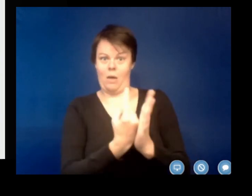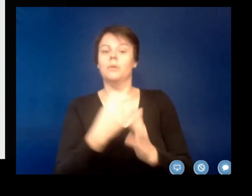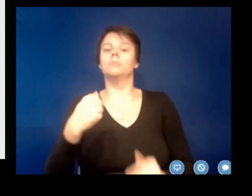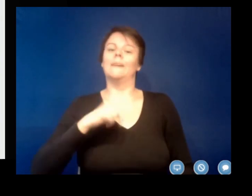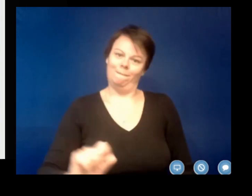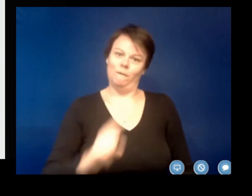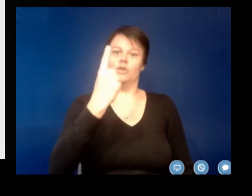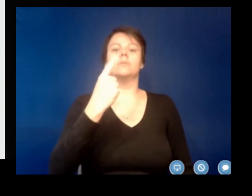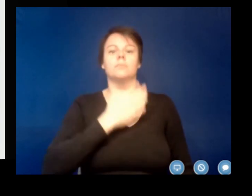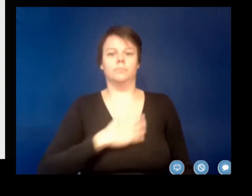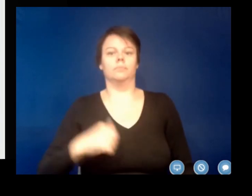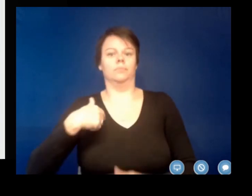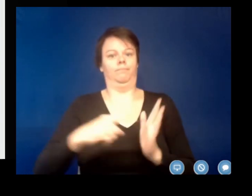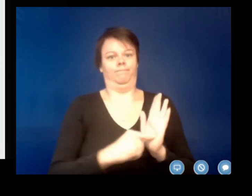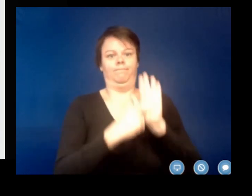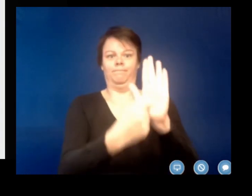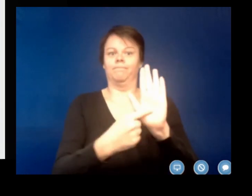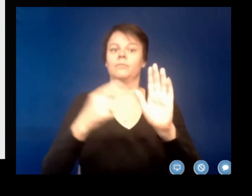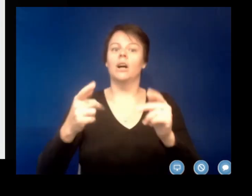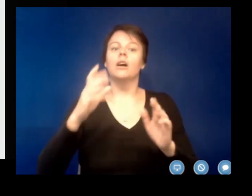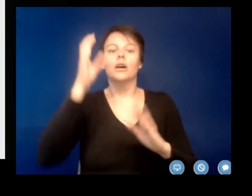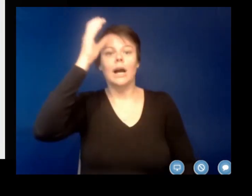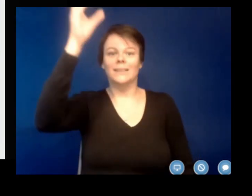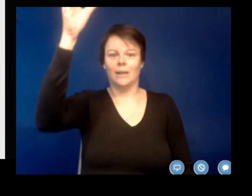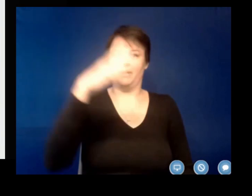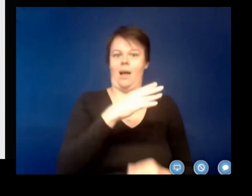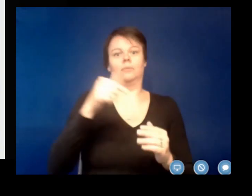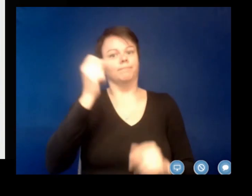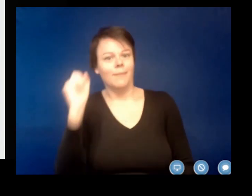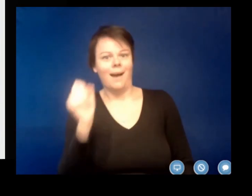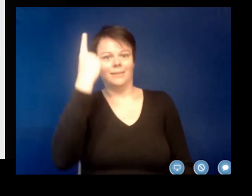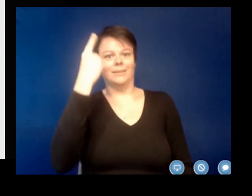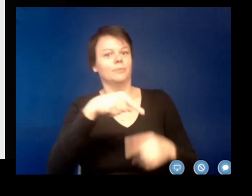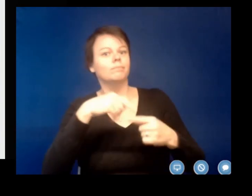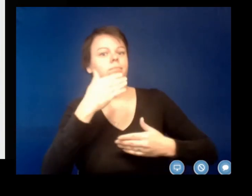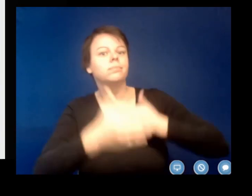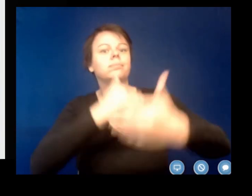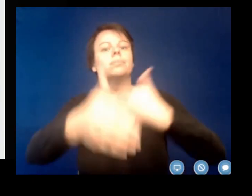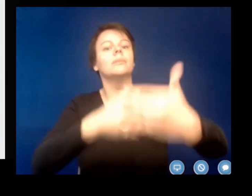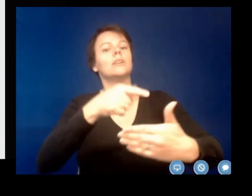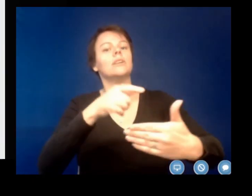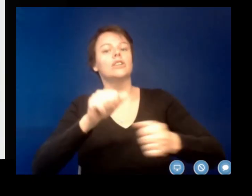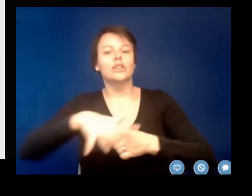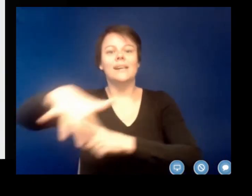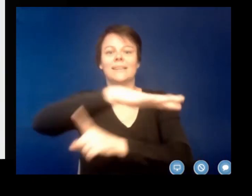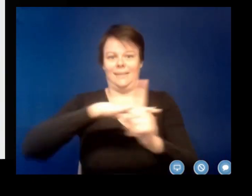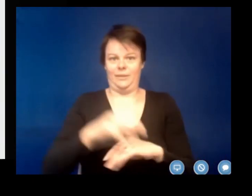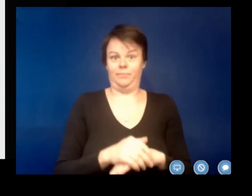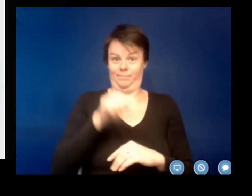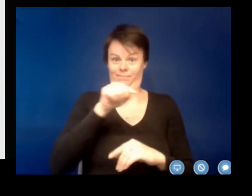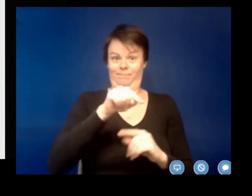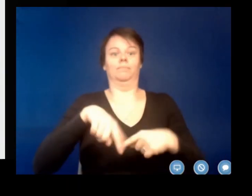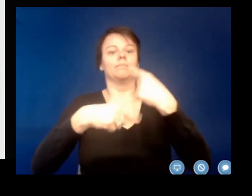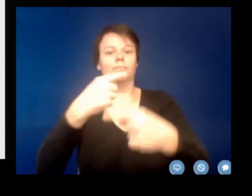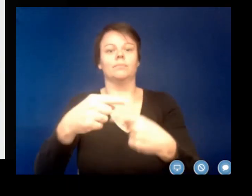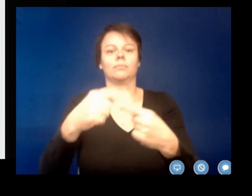idea by exploring the concept and the understanding of world society, and to reflect deeper, what does